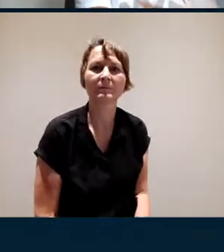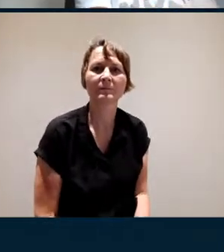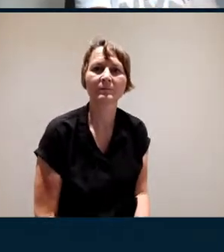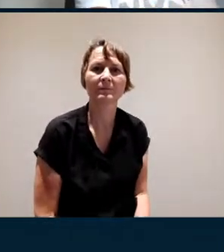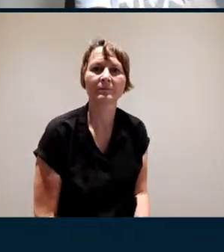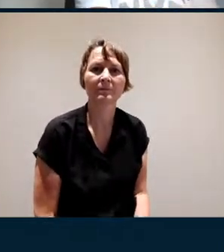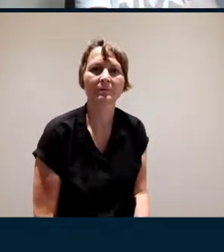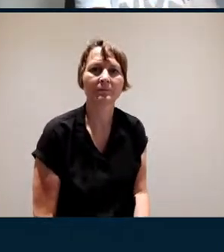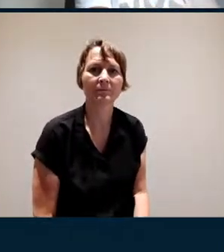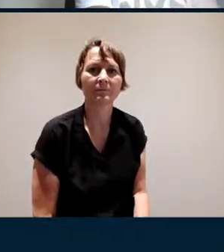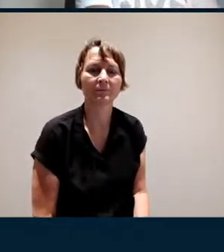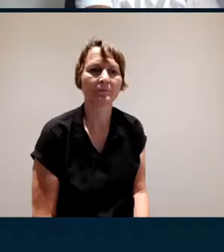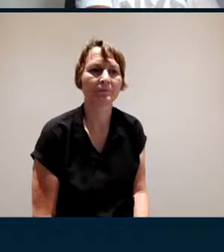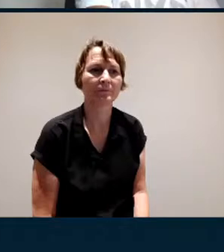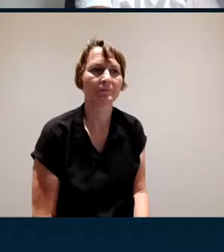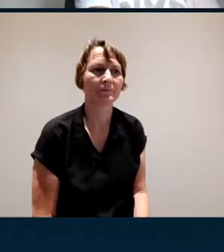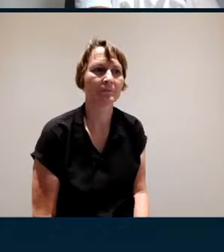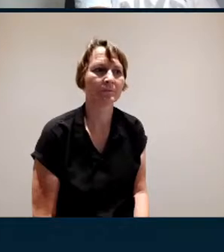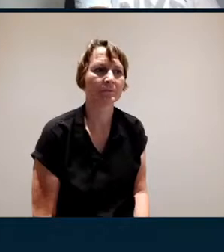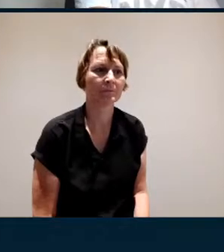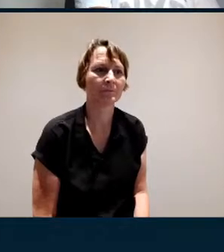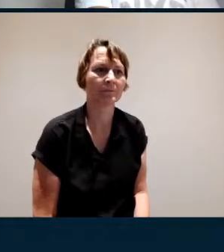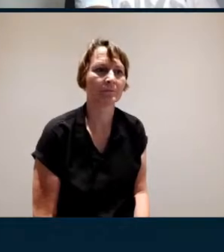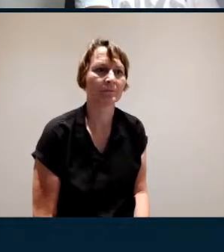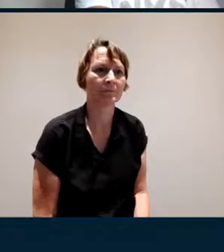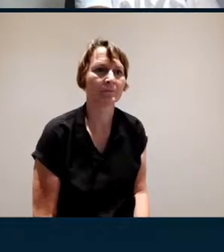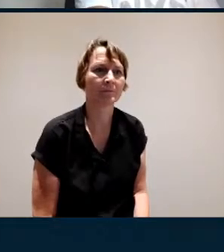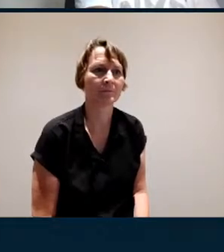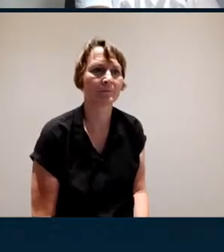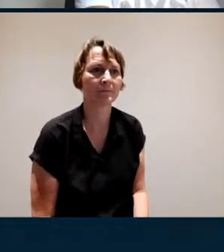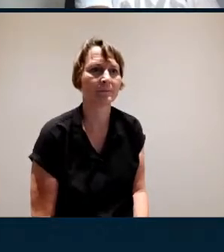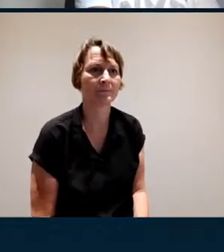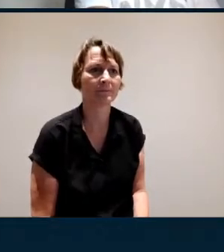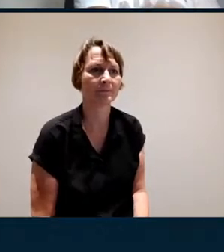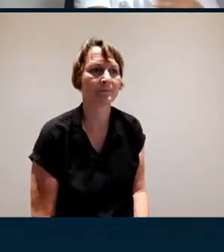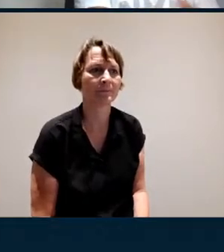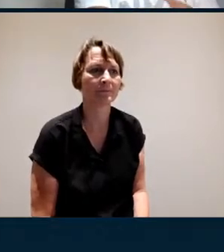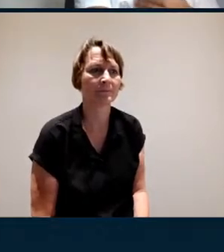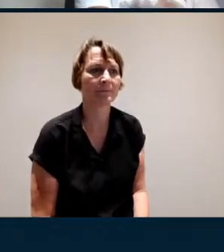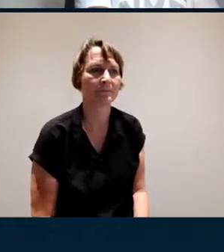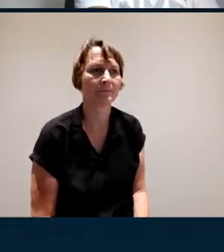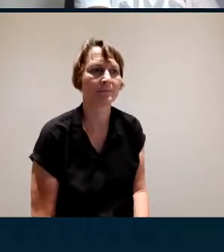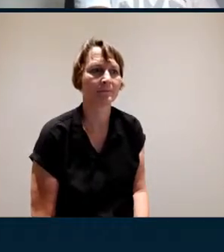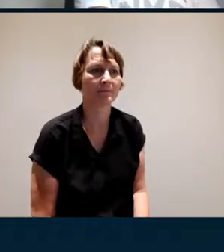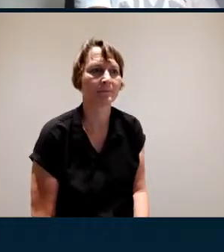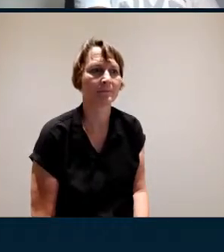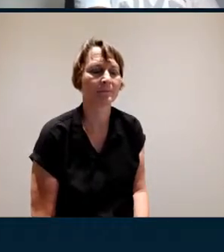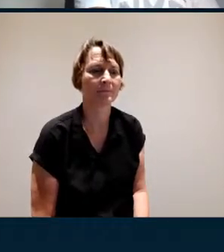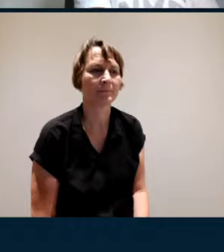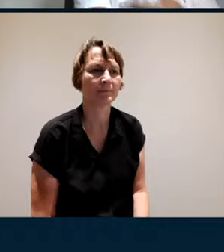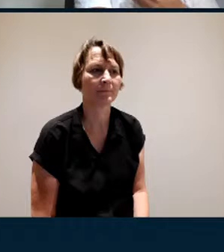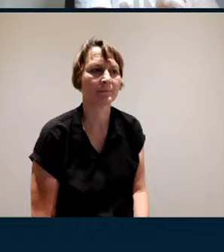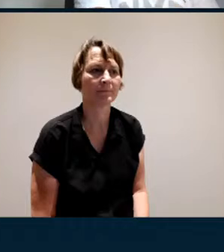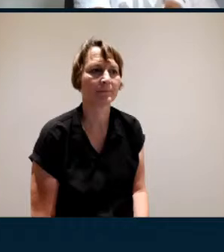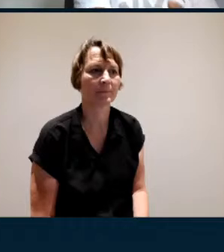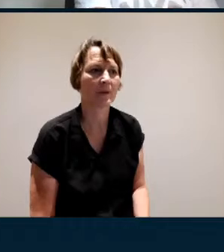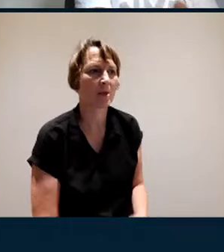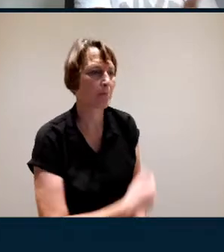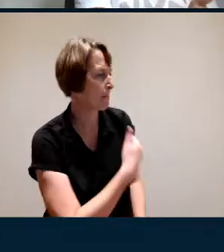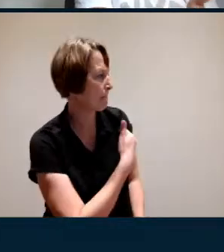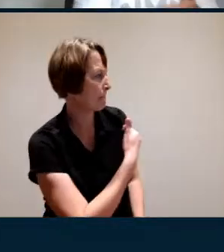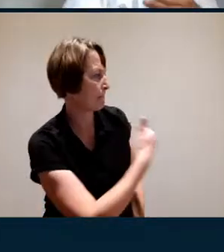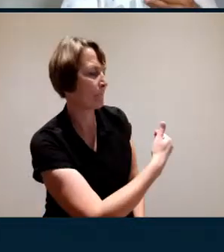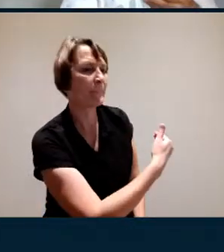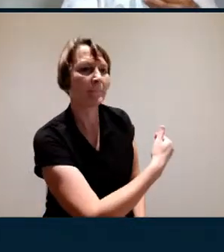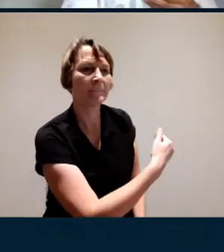teams within your Azure AD. And COE is delivering an Azure extension, and that is